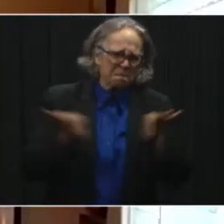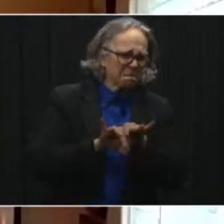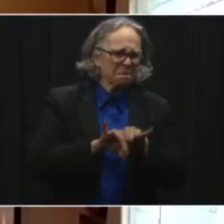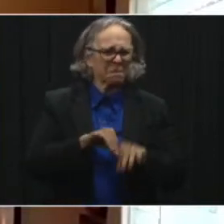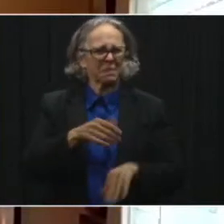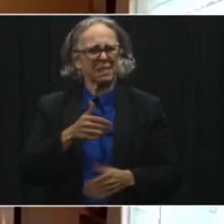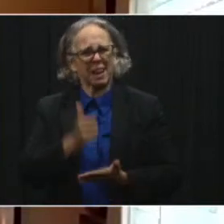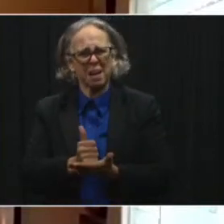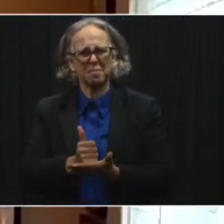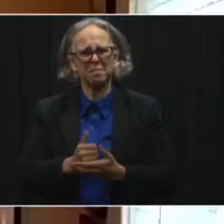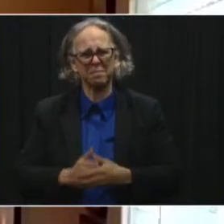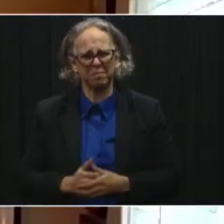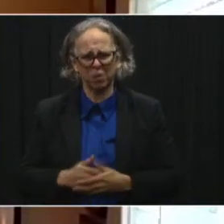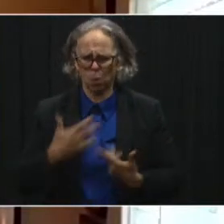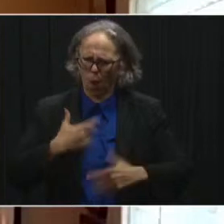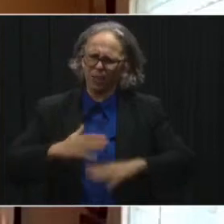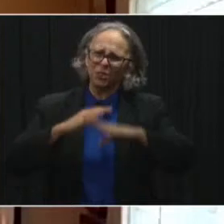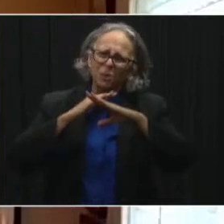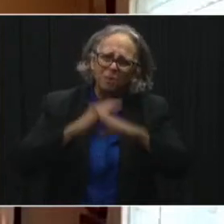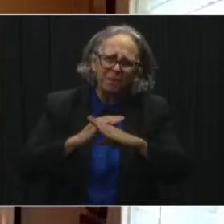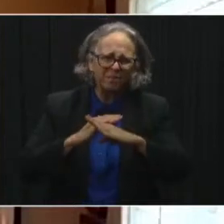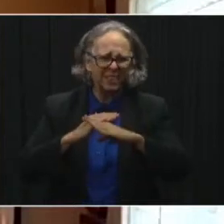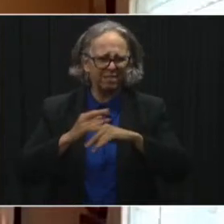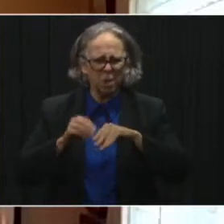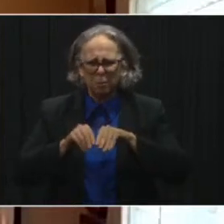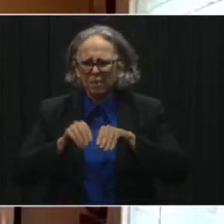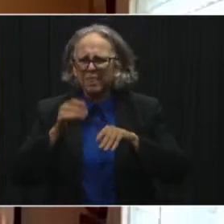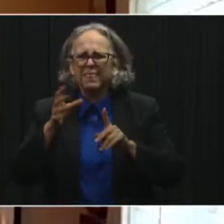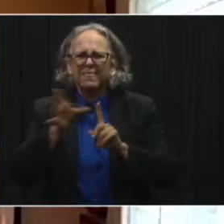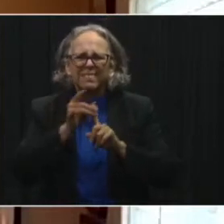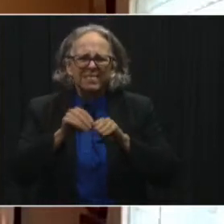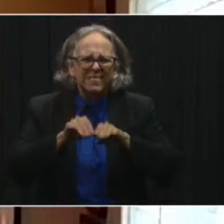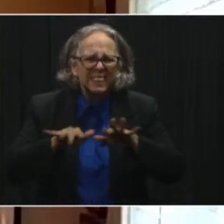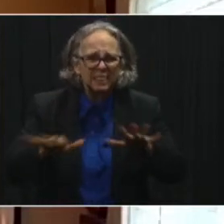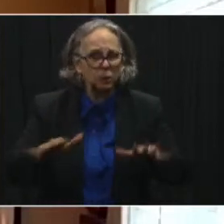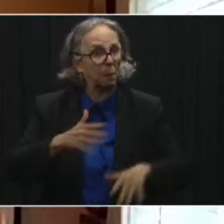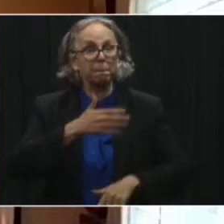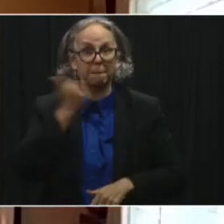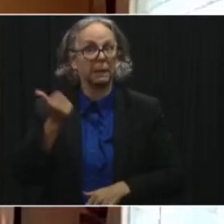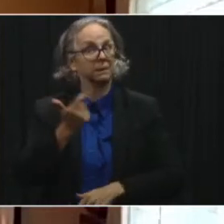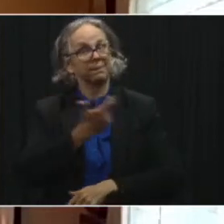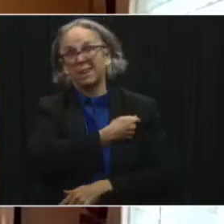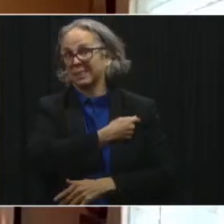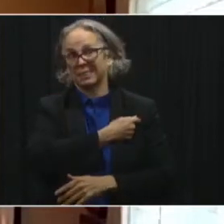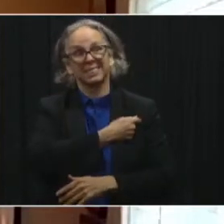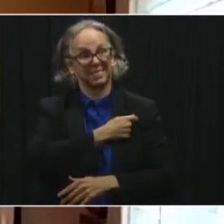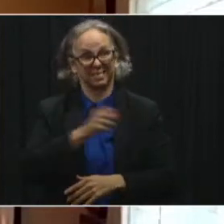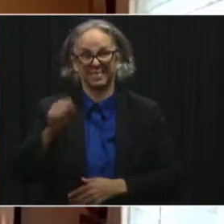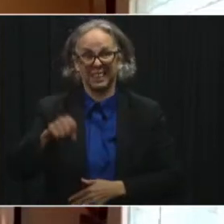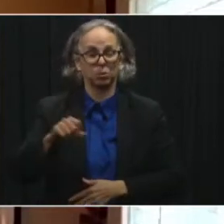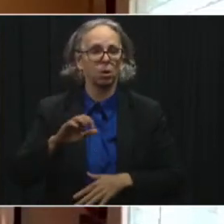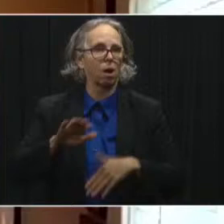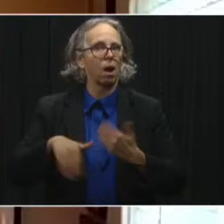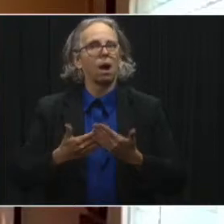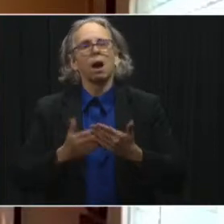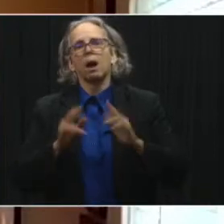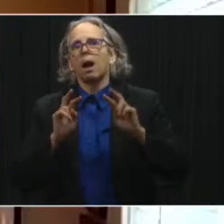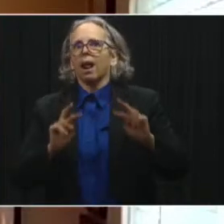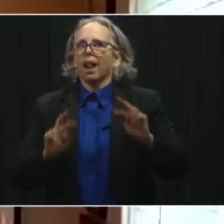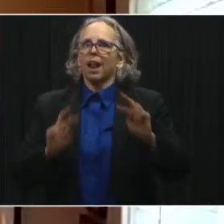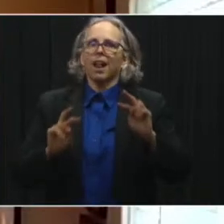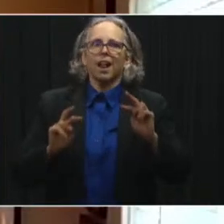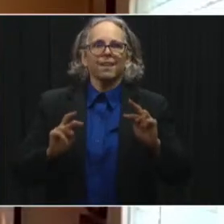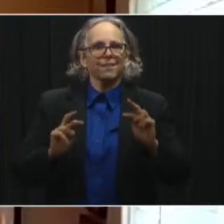or as safely as getting a vaccine. So I think we're all looking forward to that age group being added to the list of eligible. But